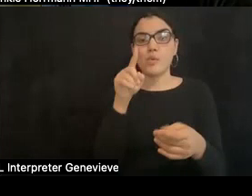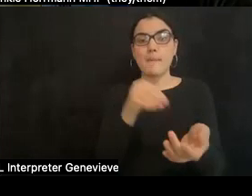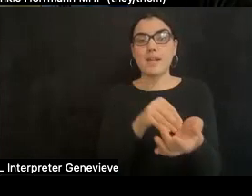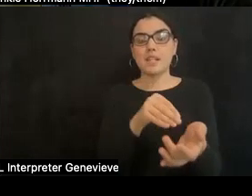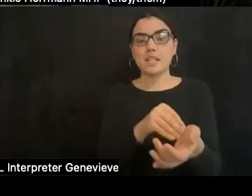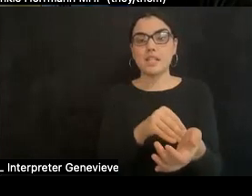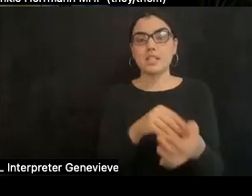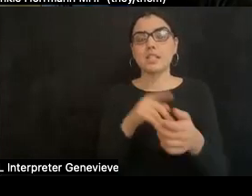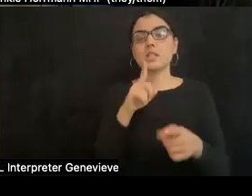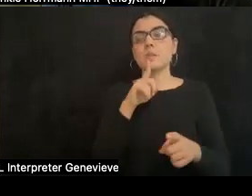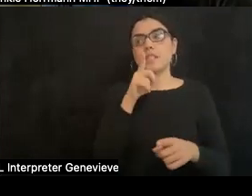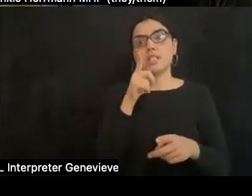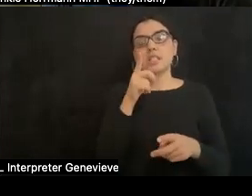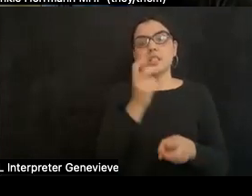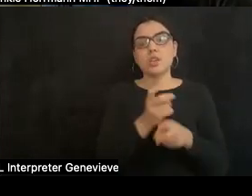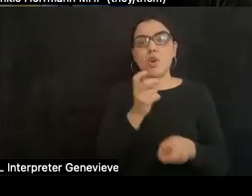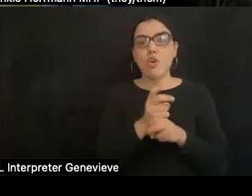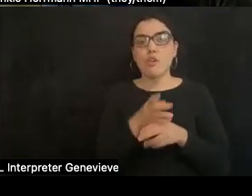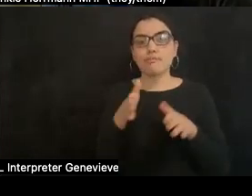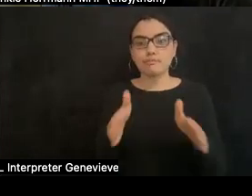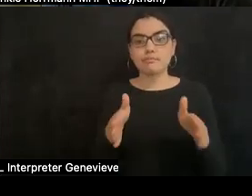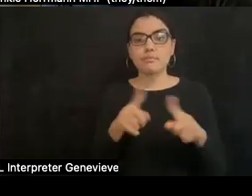going to be a difficult road, but